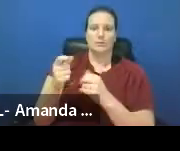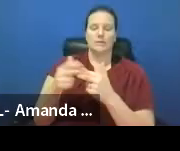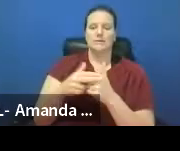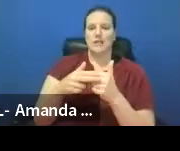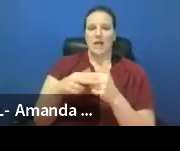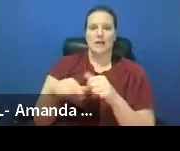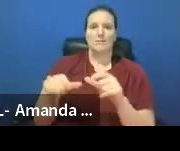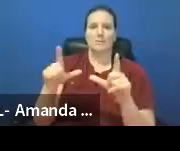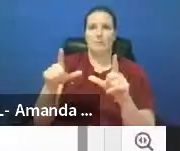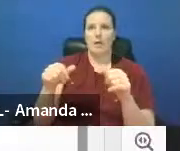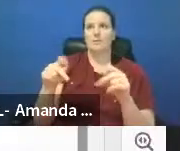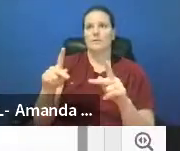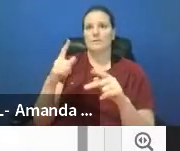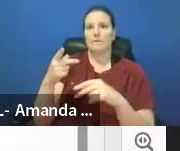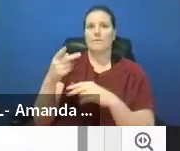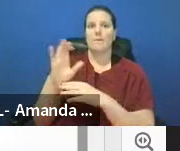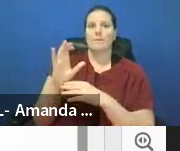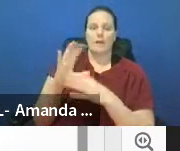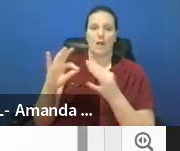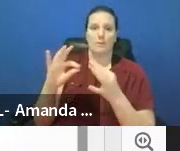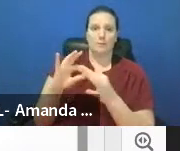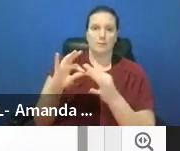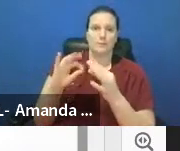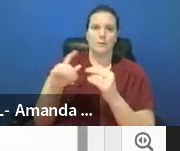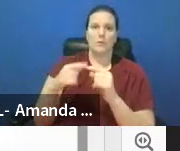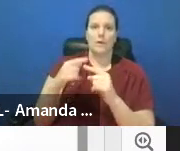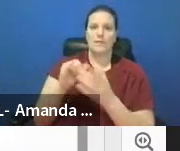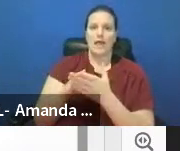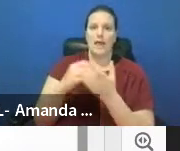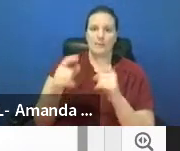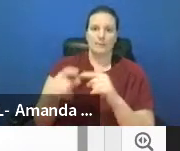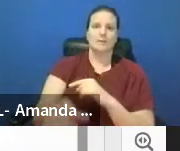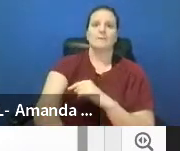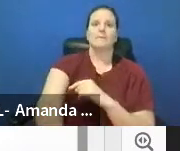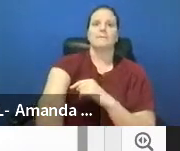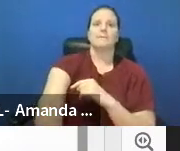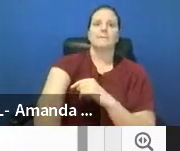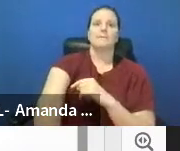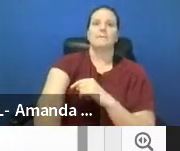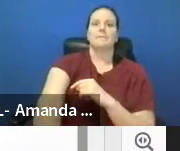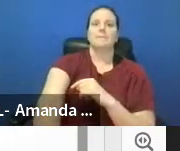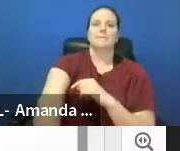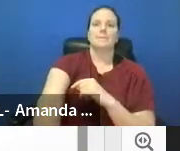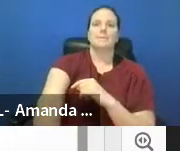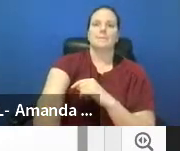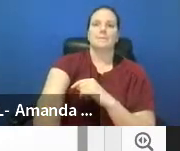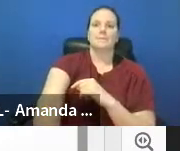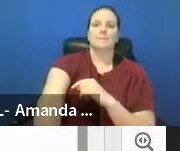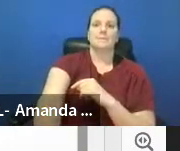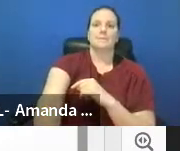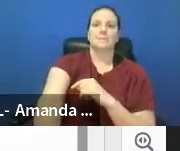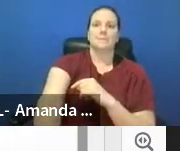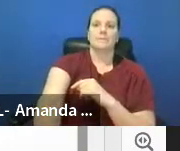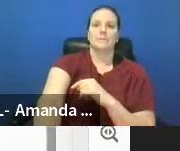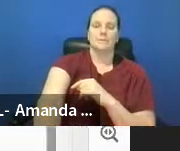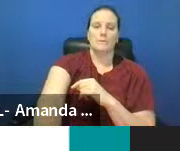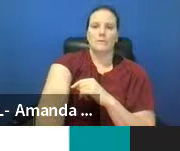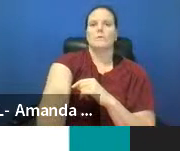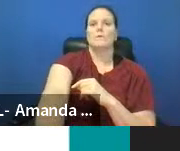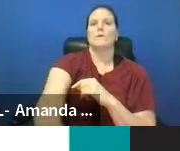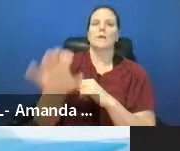up. This is opportunity for public comment. And while that is happening, I do want to mention we have an EAG meeting June